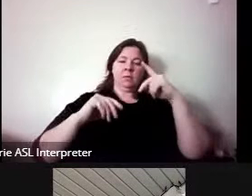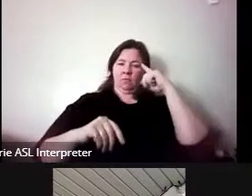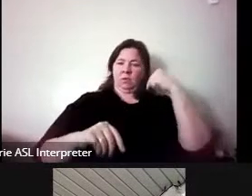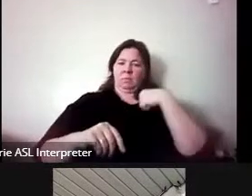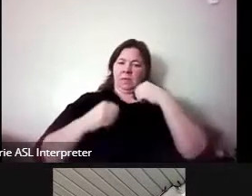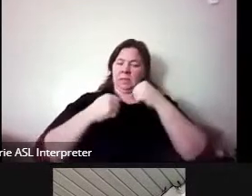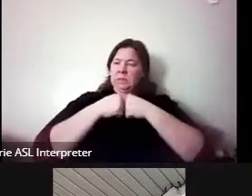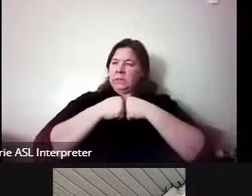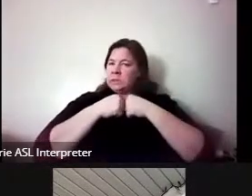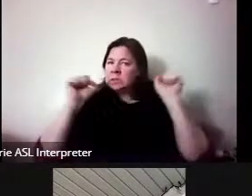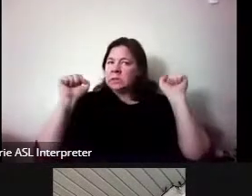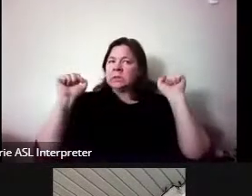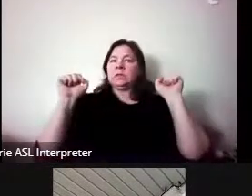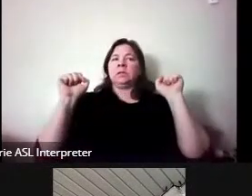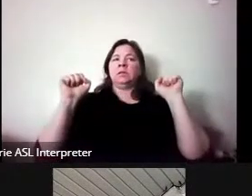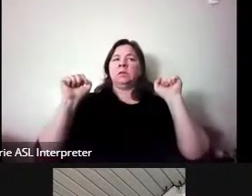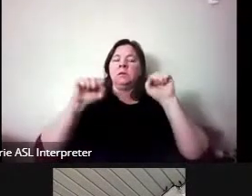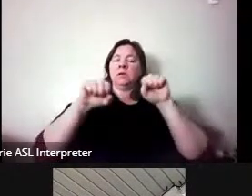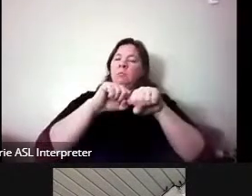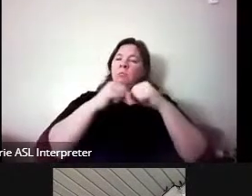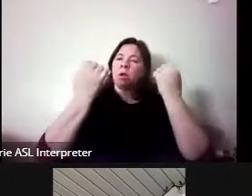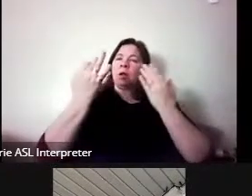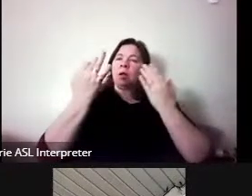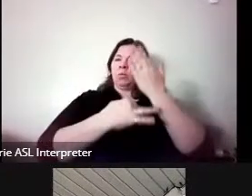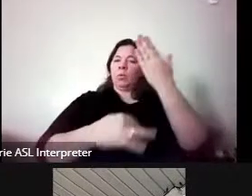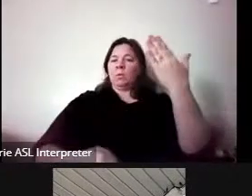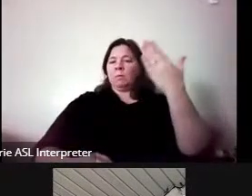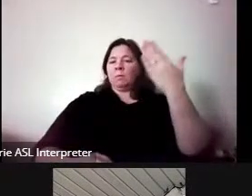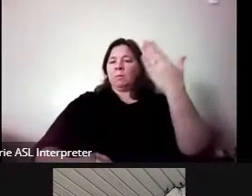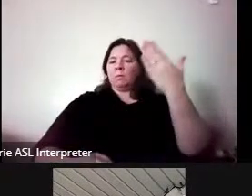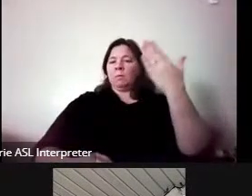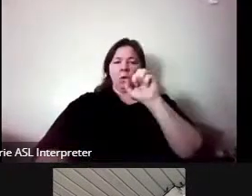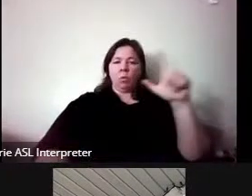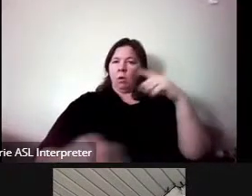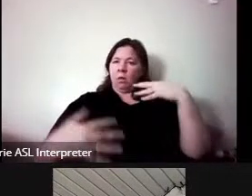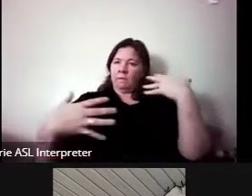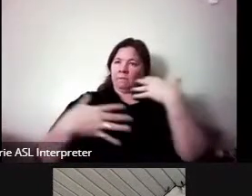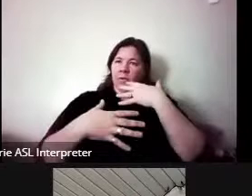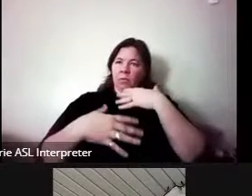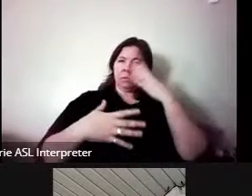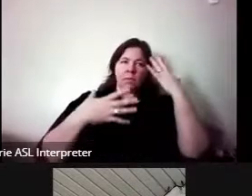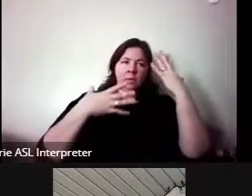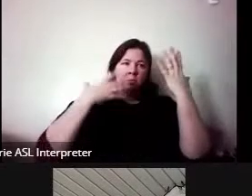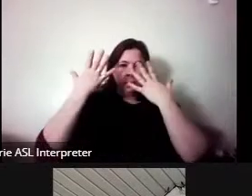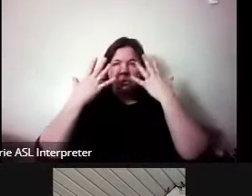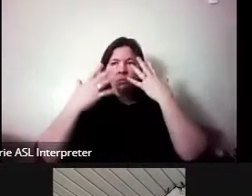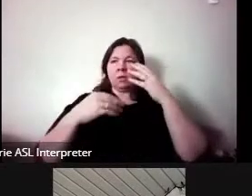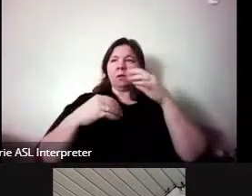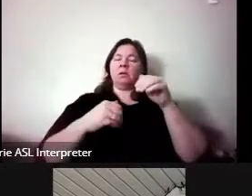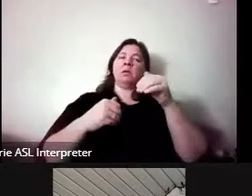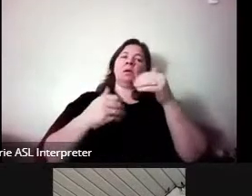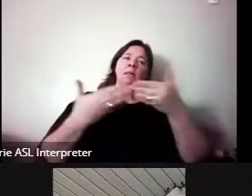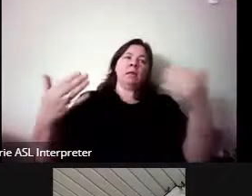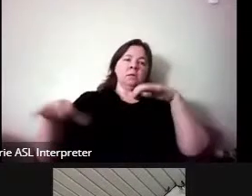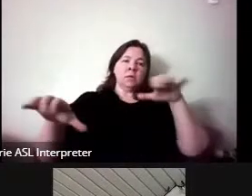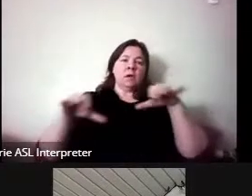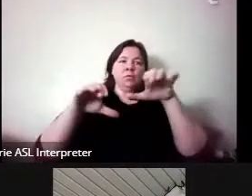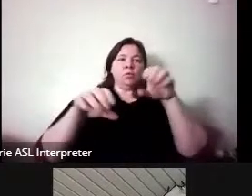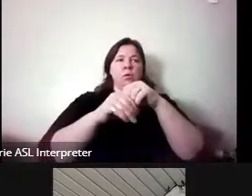a while to be able to break through my wall of fear and embarrassment, or the things that I've done in my